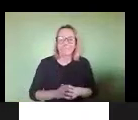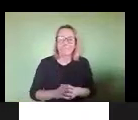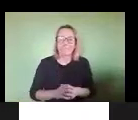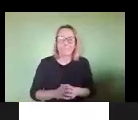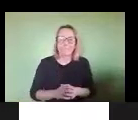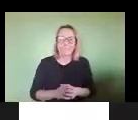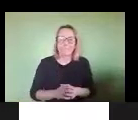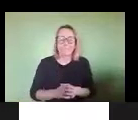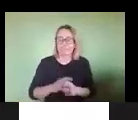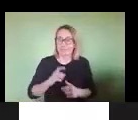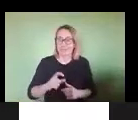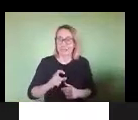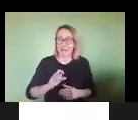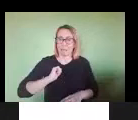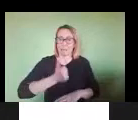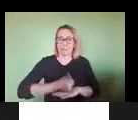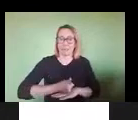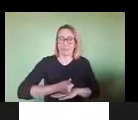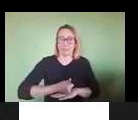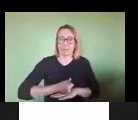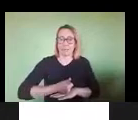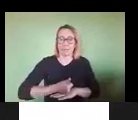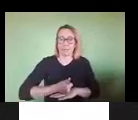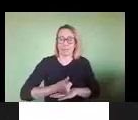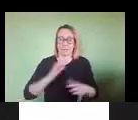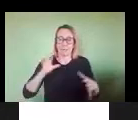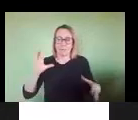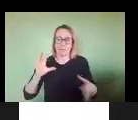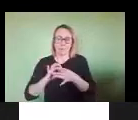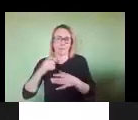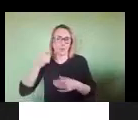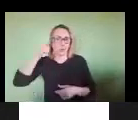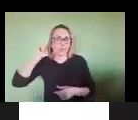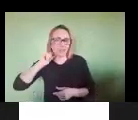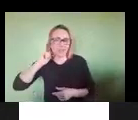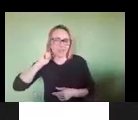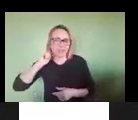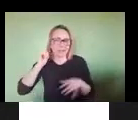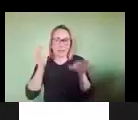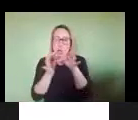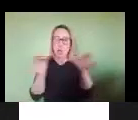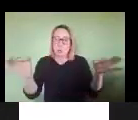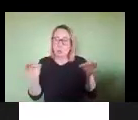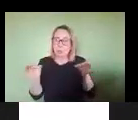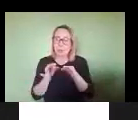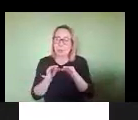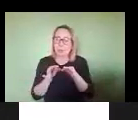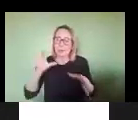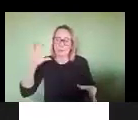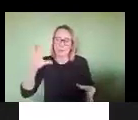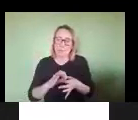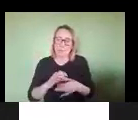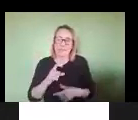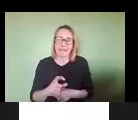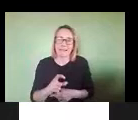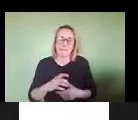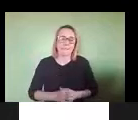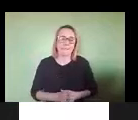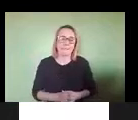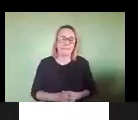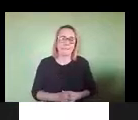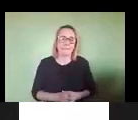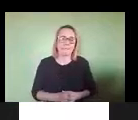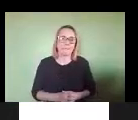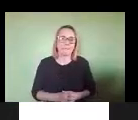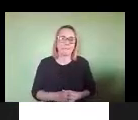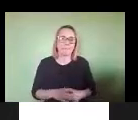Callum set it up, my hearing, my Good. root system, Callum set it up. If